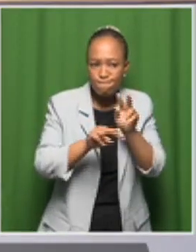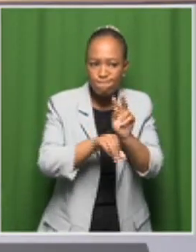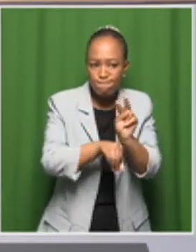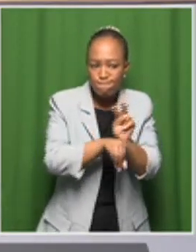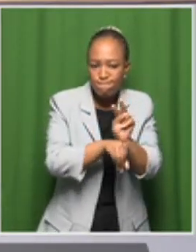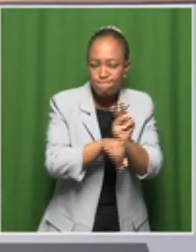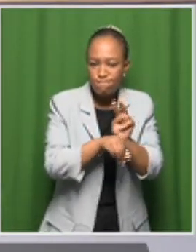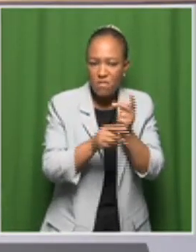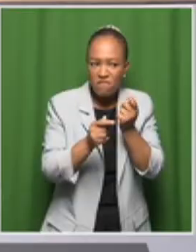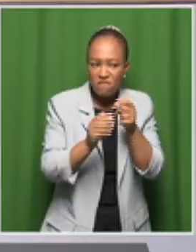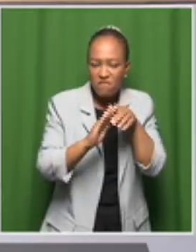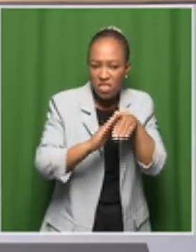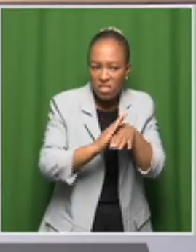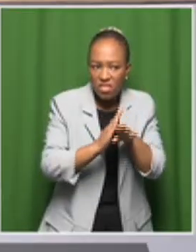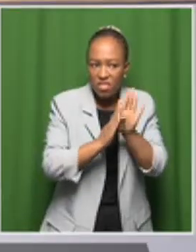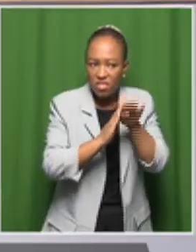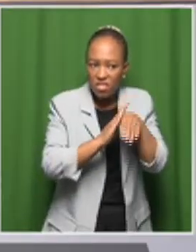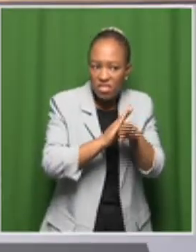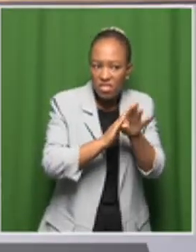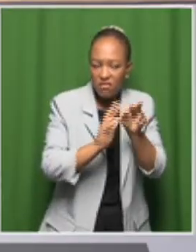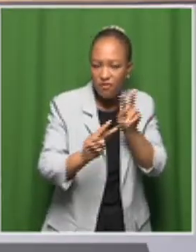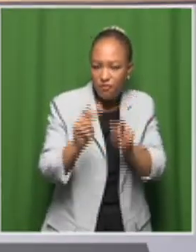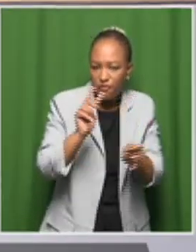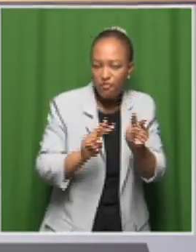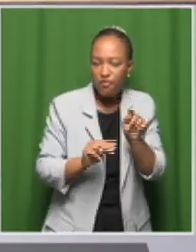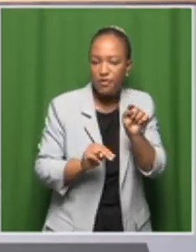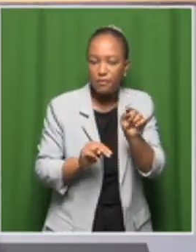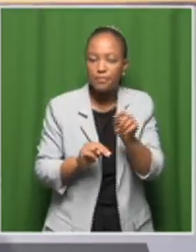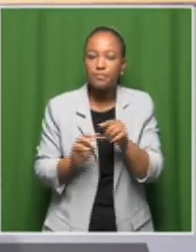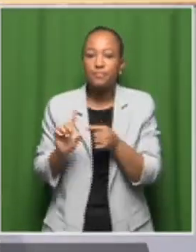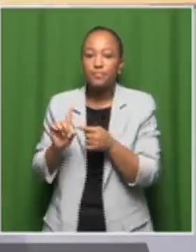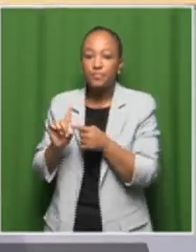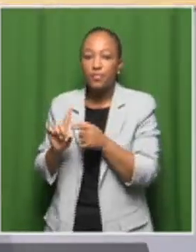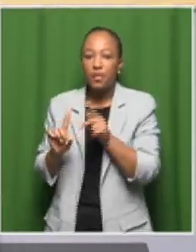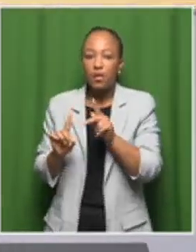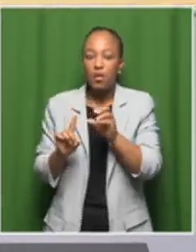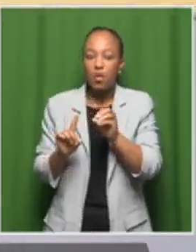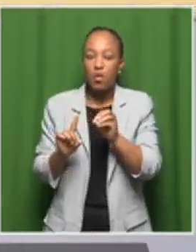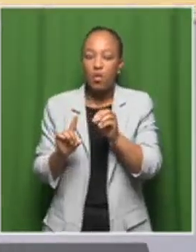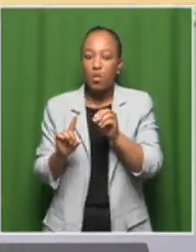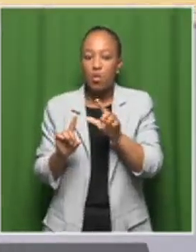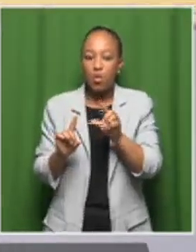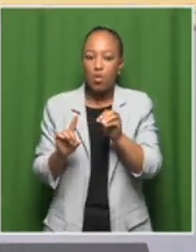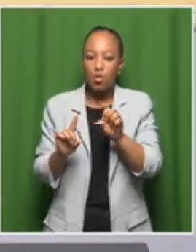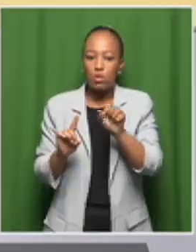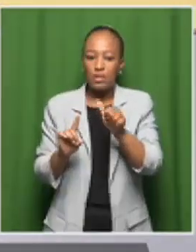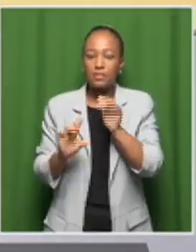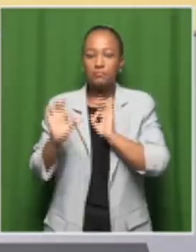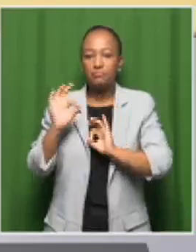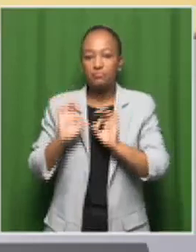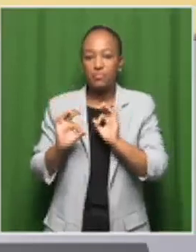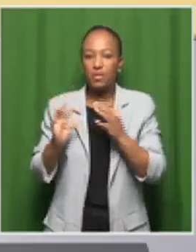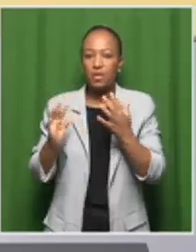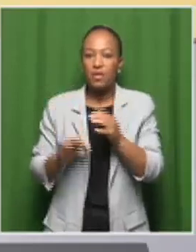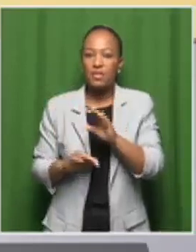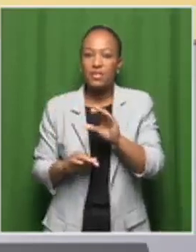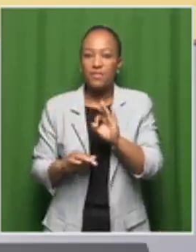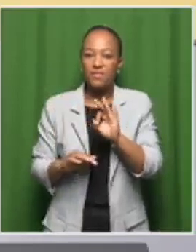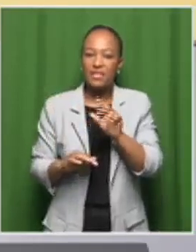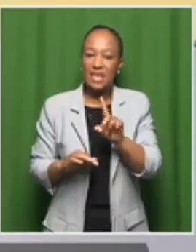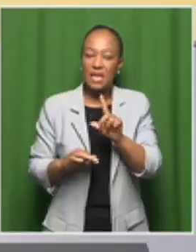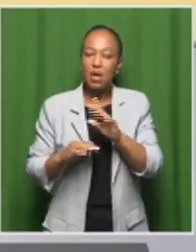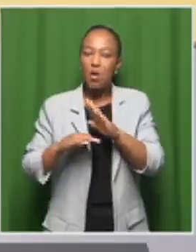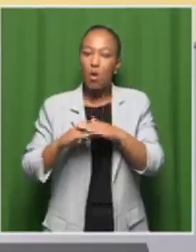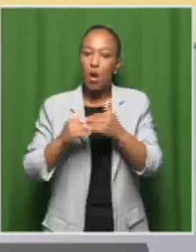much. That's it. Thank you very much, Kolisa Zingwa, sharing his highs and lows of trading CFD, or so-called online